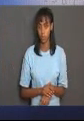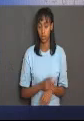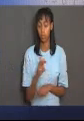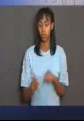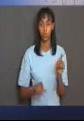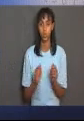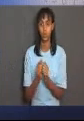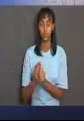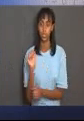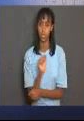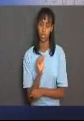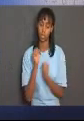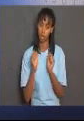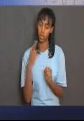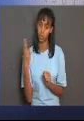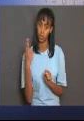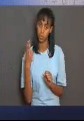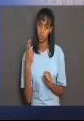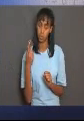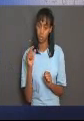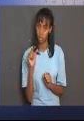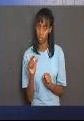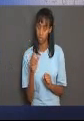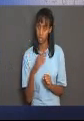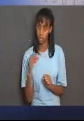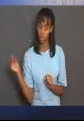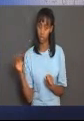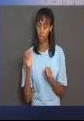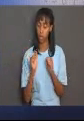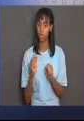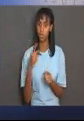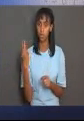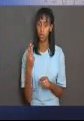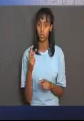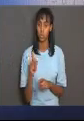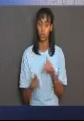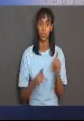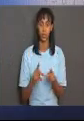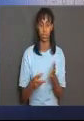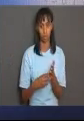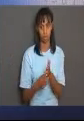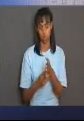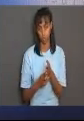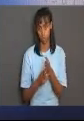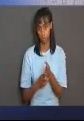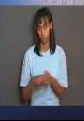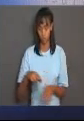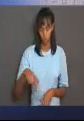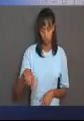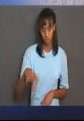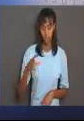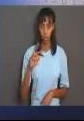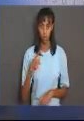People with cars can use them less and can use public transport, walk,